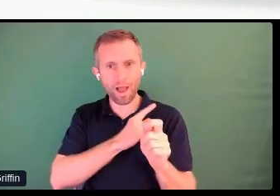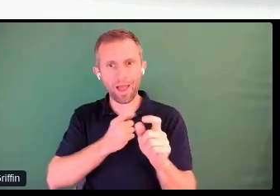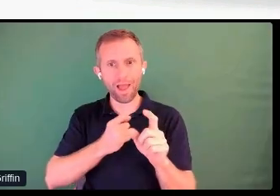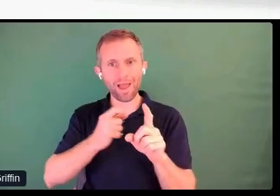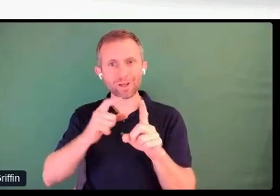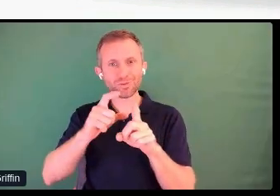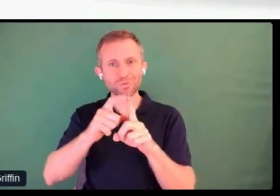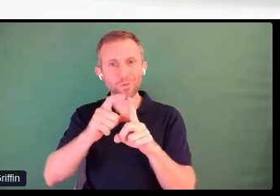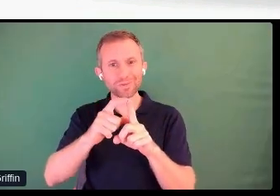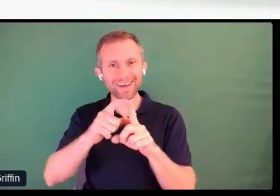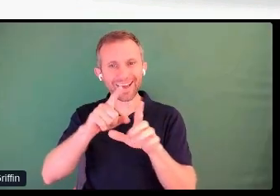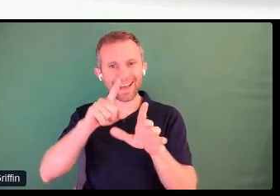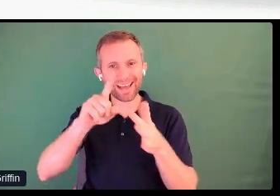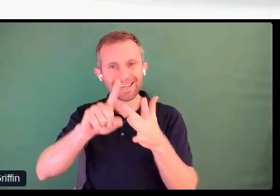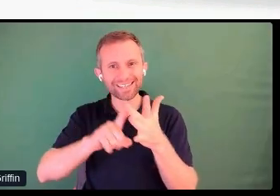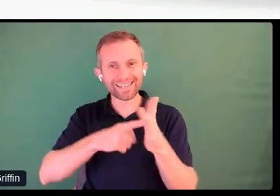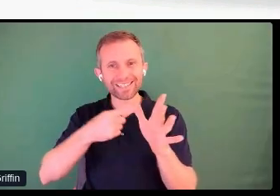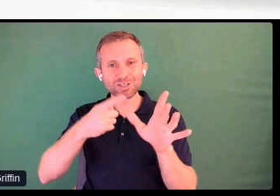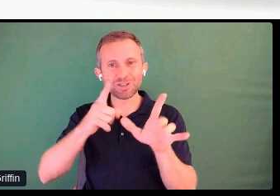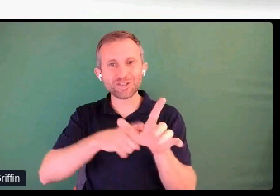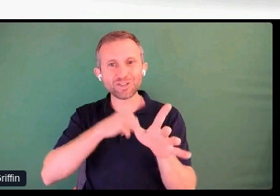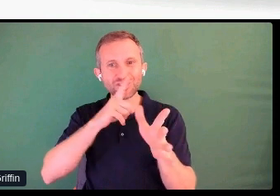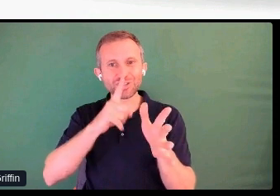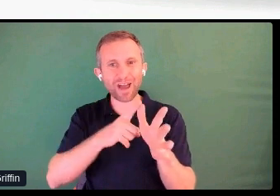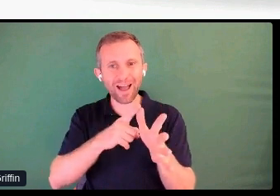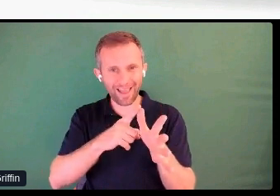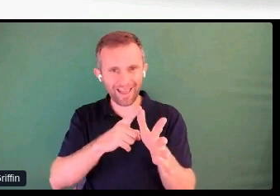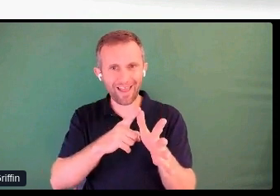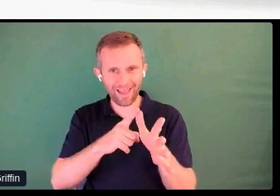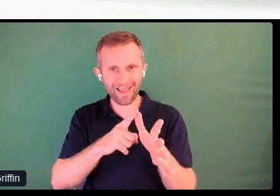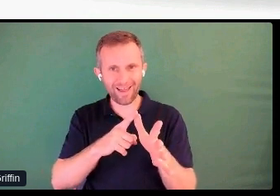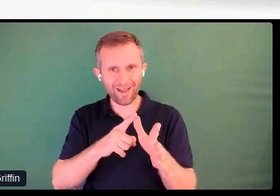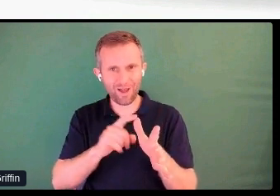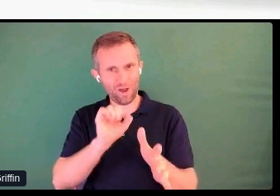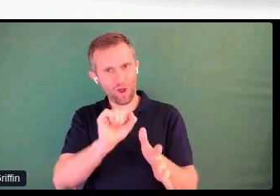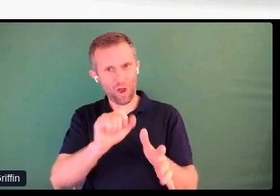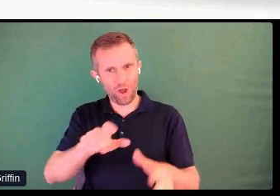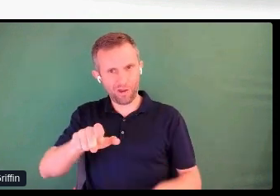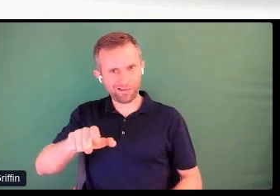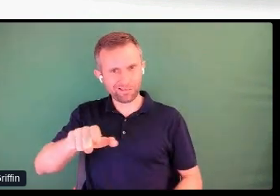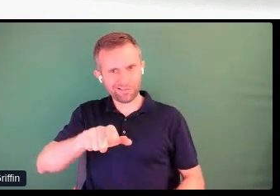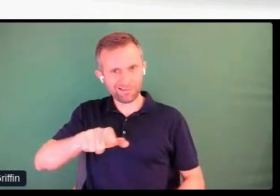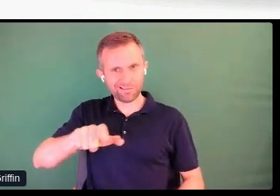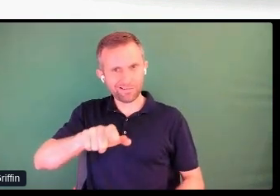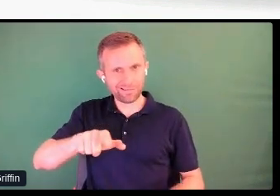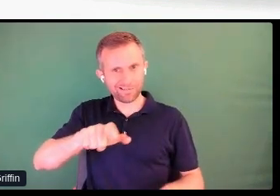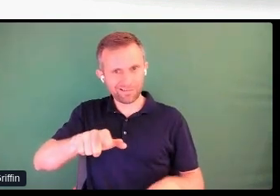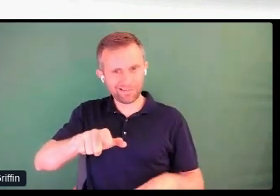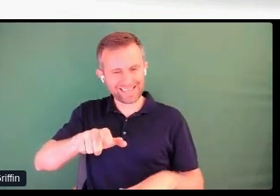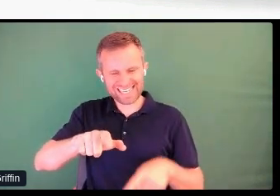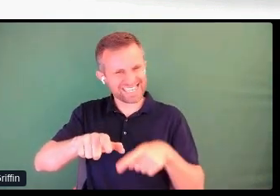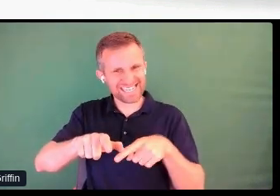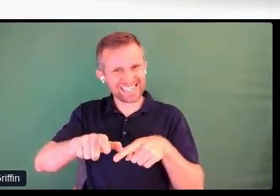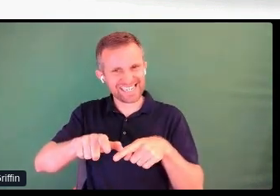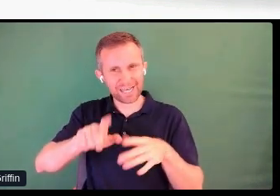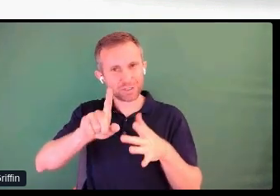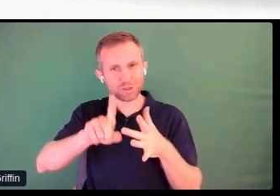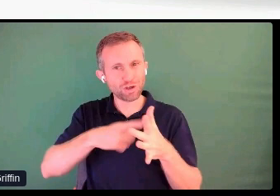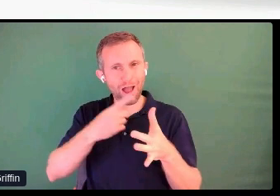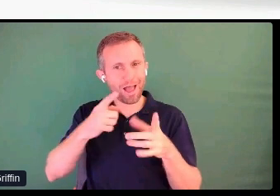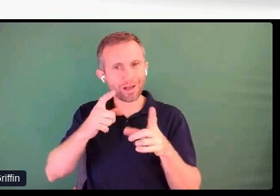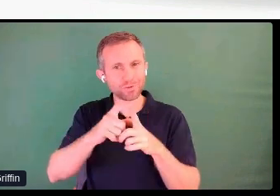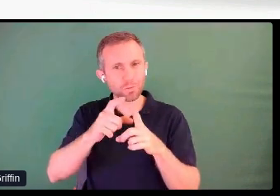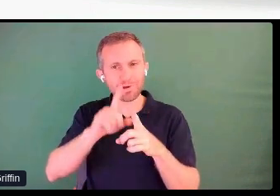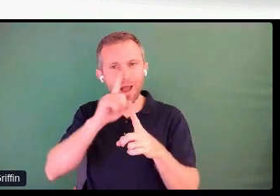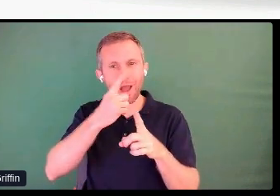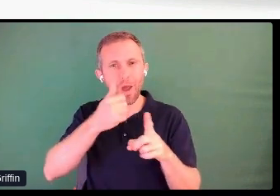of knowledge the team gained from developing the Xbox Adaptive Controller and the Adaptive Kit, laid the foundations for the Adaptive Accessories design.